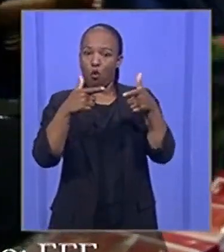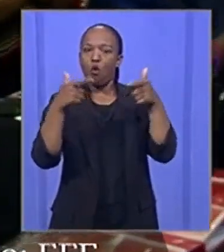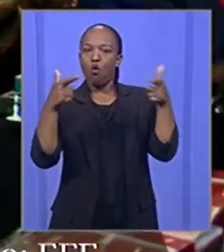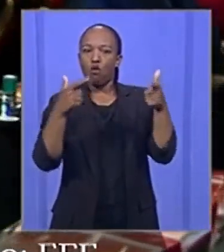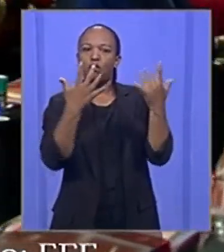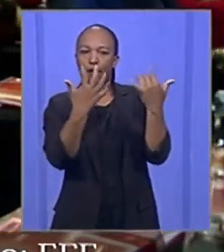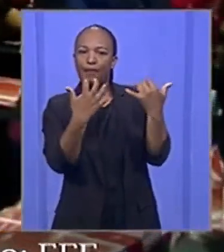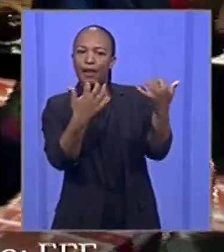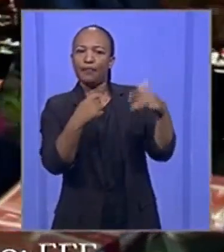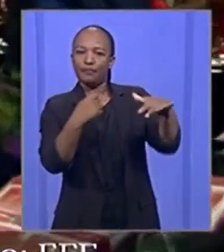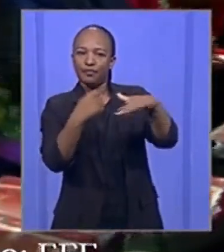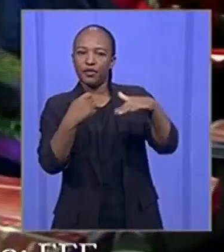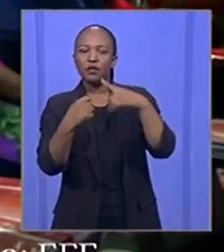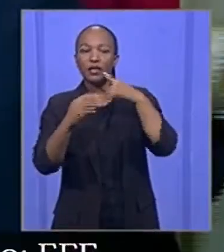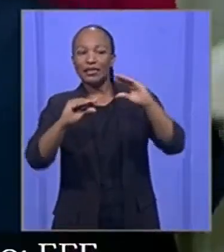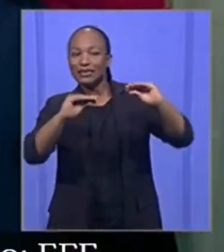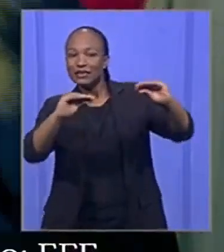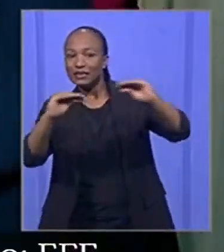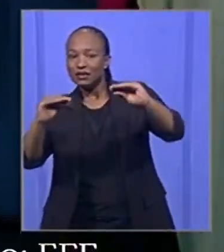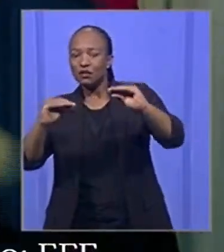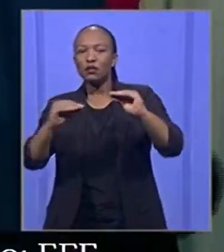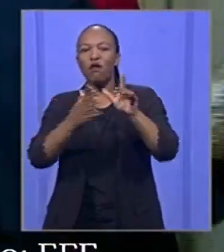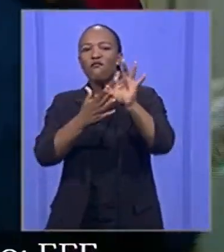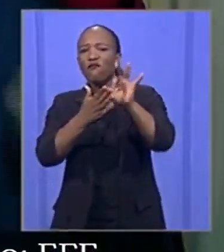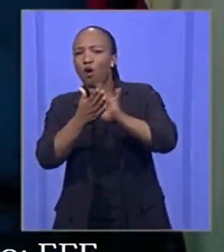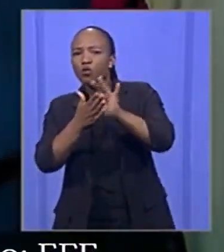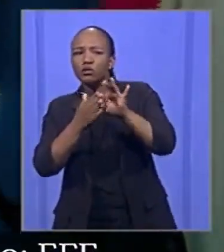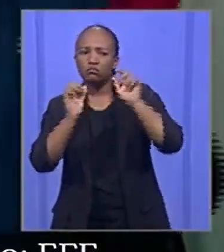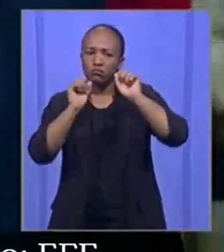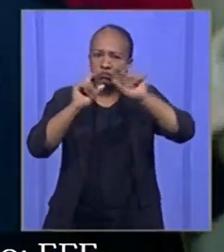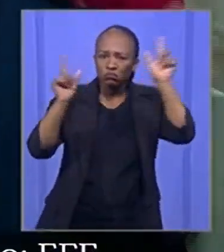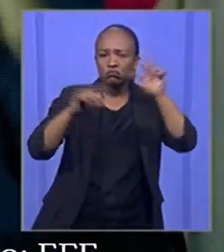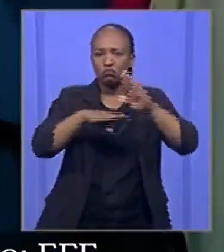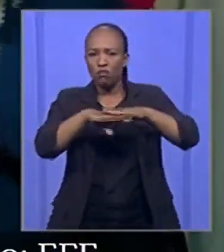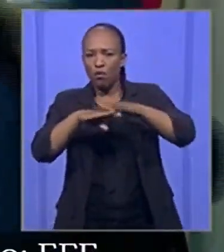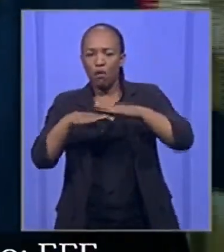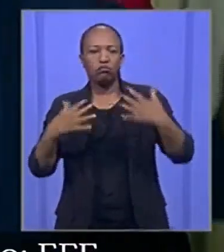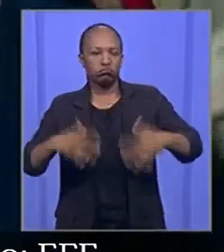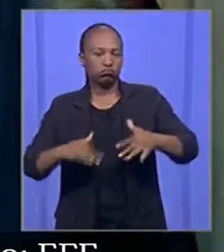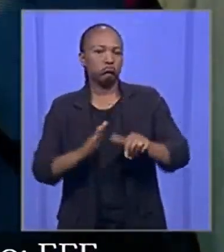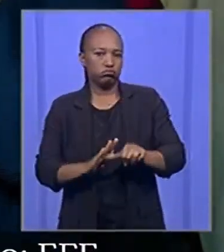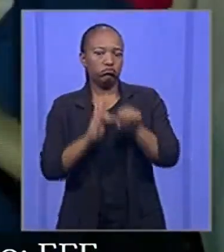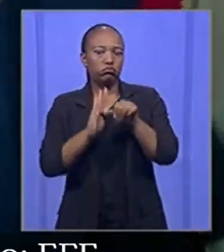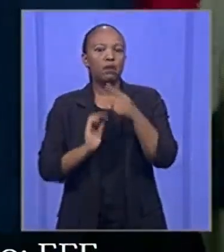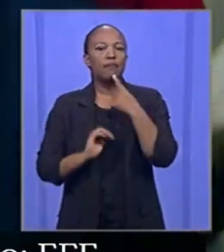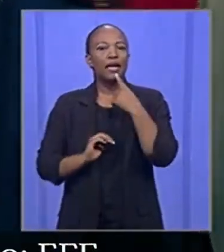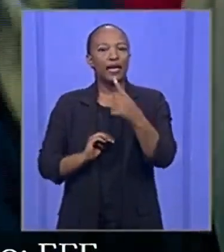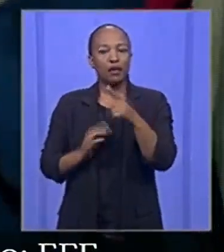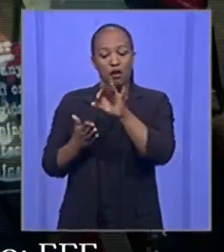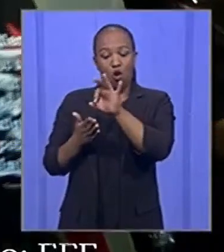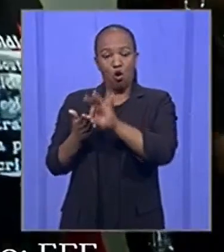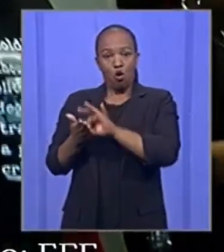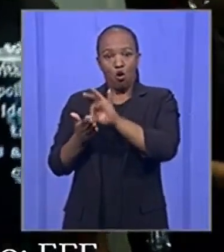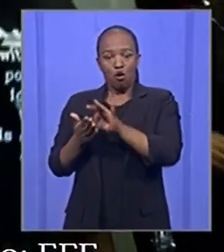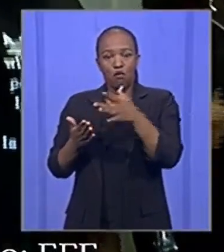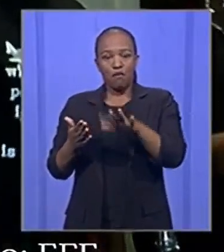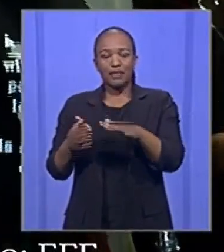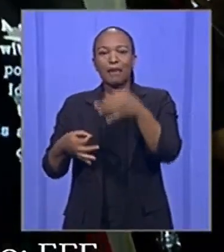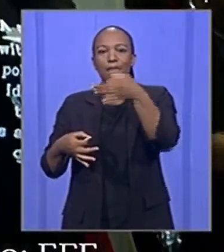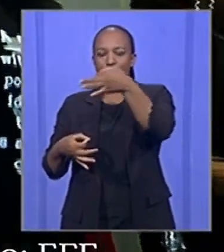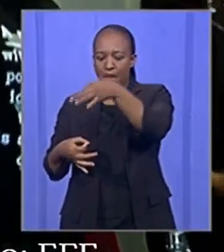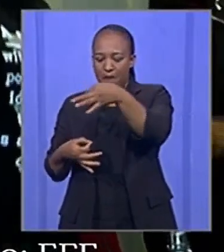o re thuto ya dikgetho ya hlokeha pele ho dikgetho tse akaretsang tsa naha. O re lekgetlong lena bakgethi ba tla tsebiswa pampiri ya boraro